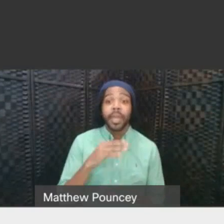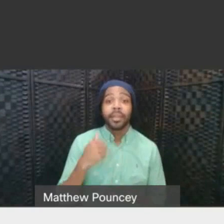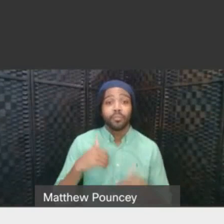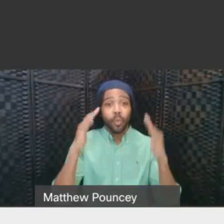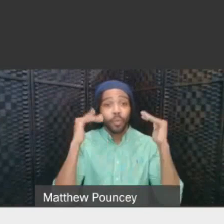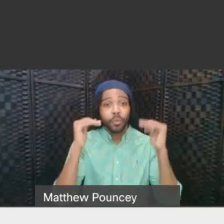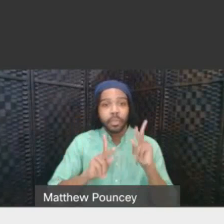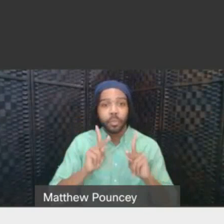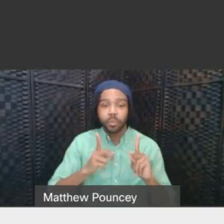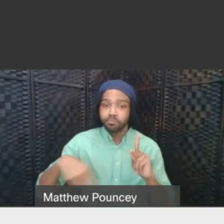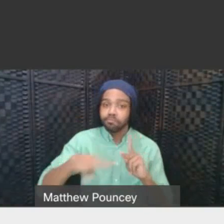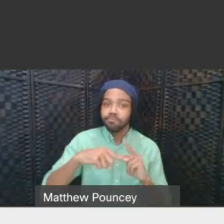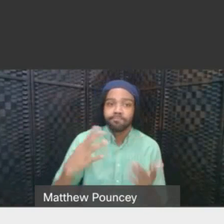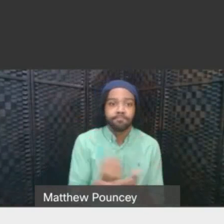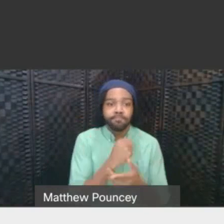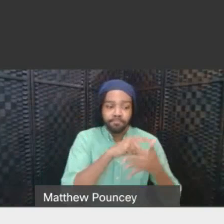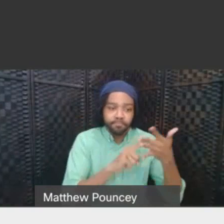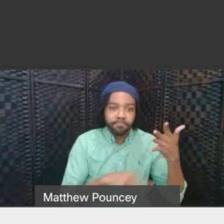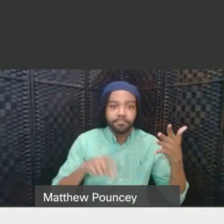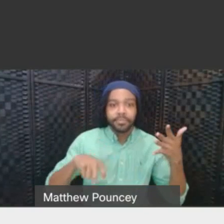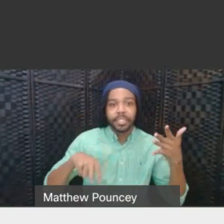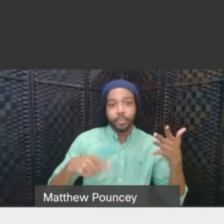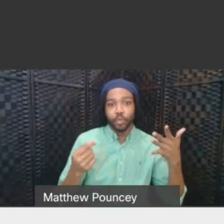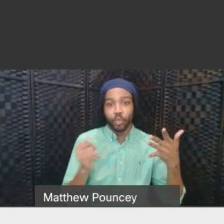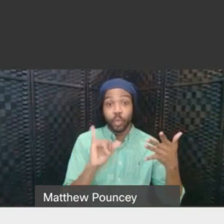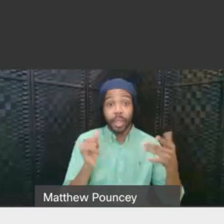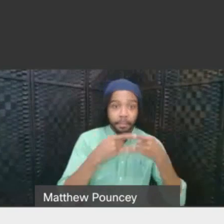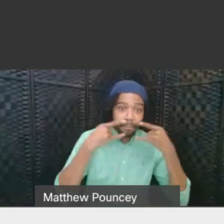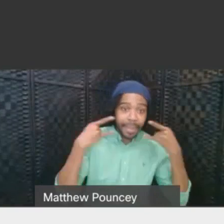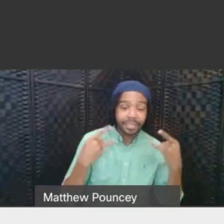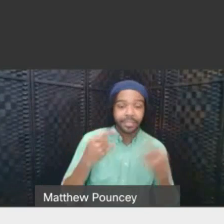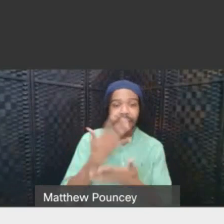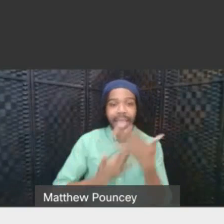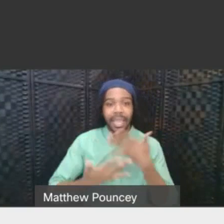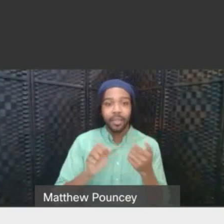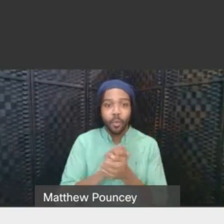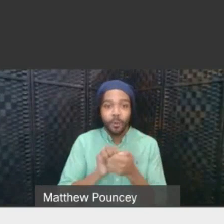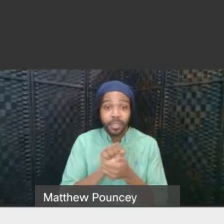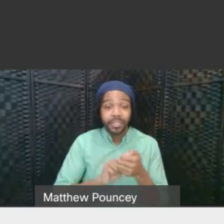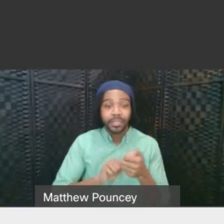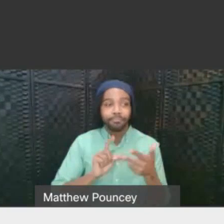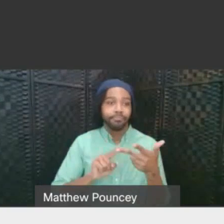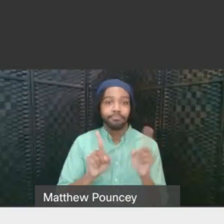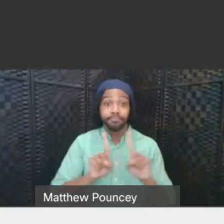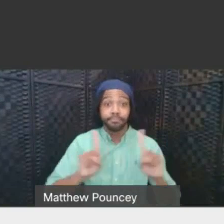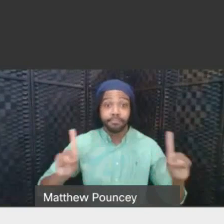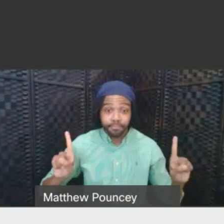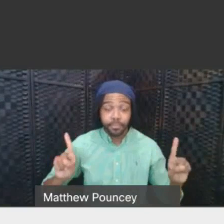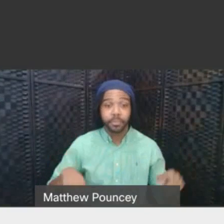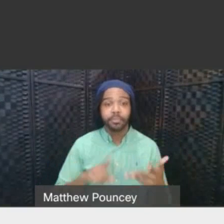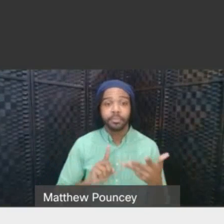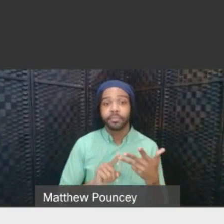are taking all necessary measures in terms of masking, hand washing, keeping your distance,